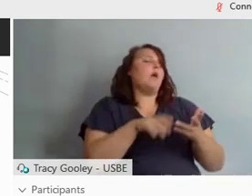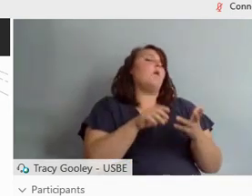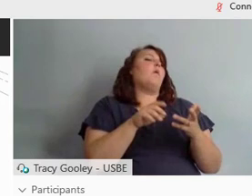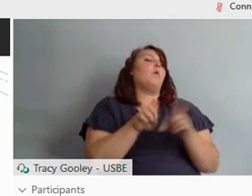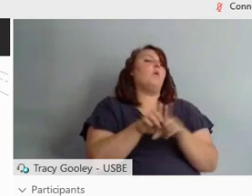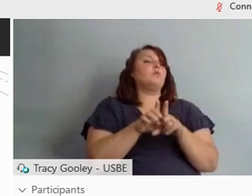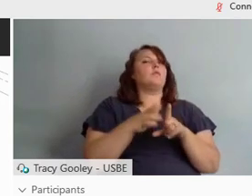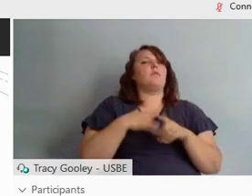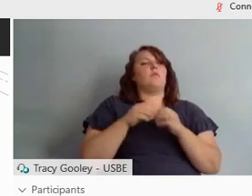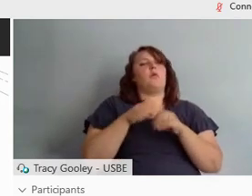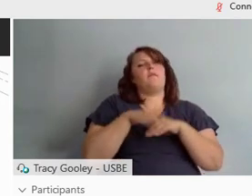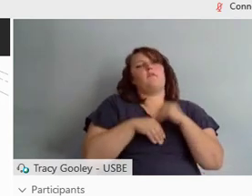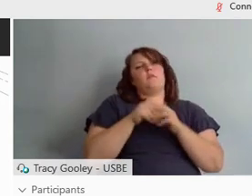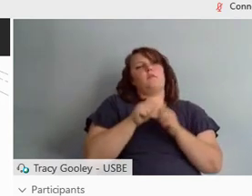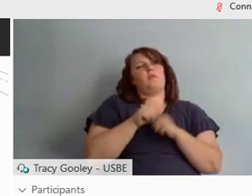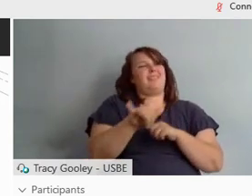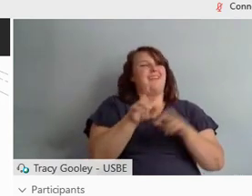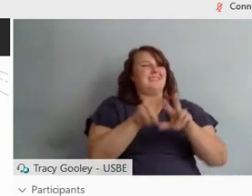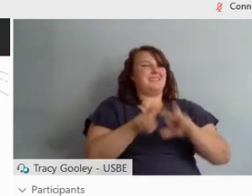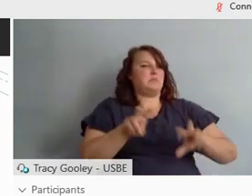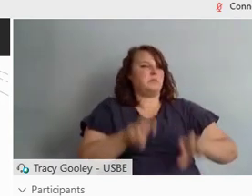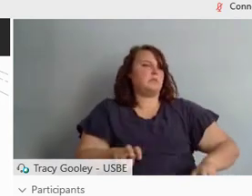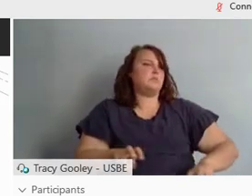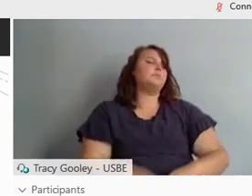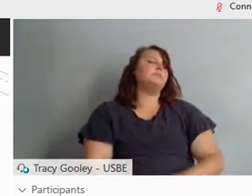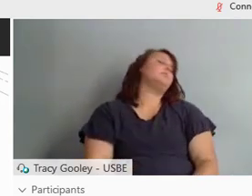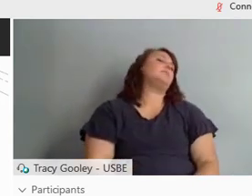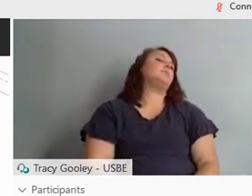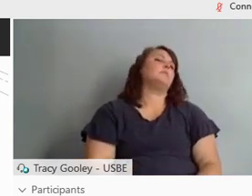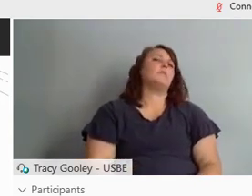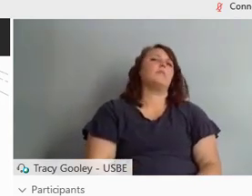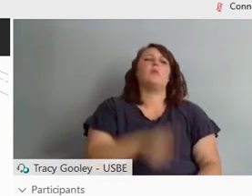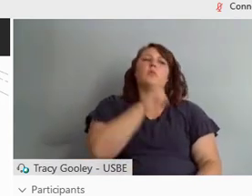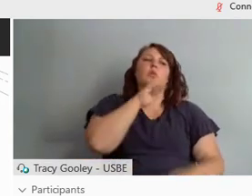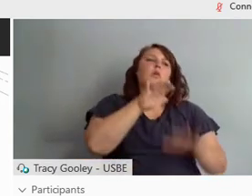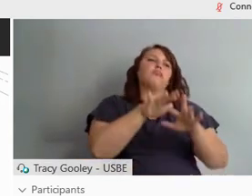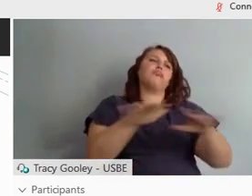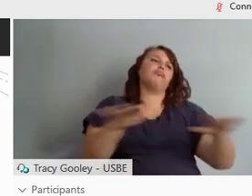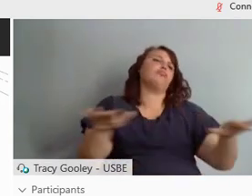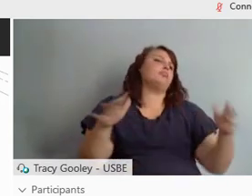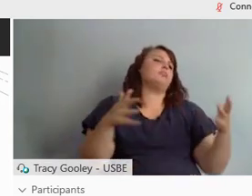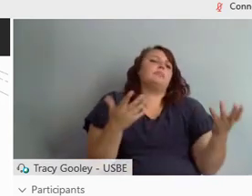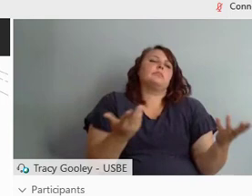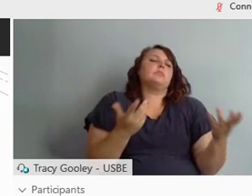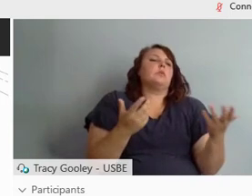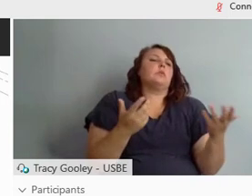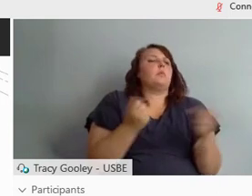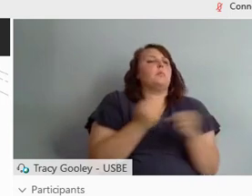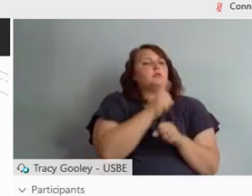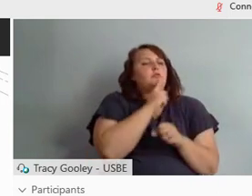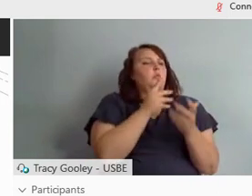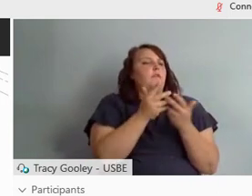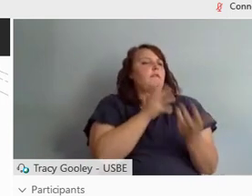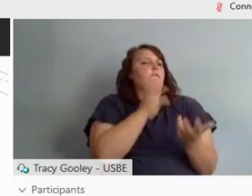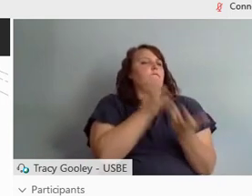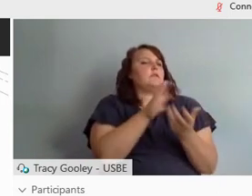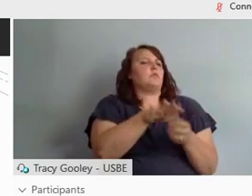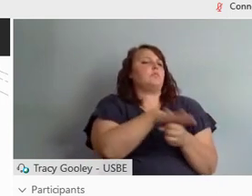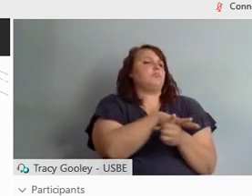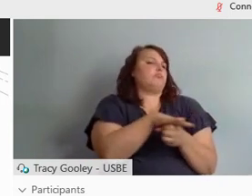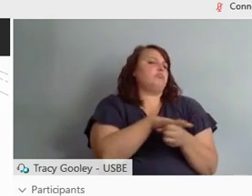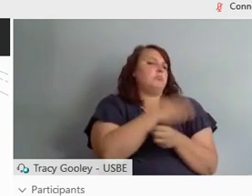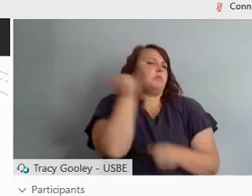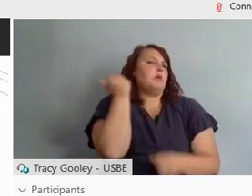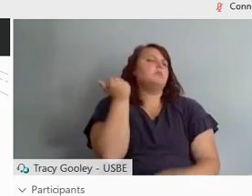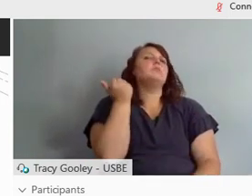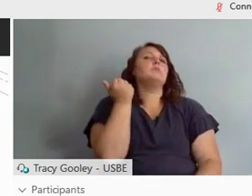with the person that's administering the assessment. So it varies, and we wanted to make sure we provided opportunities for whichever works best for your location.